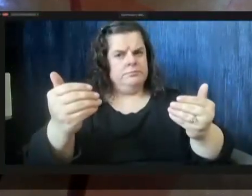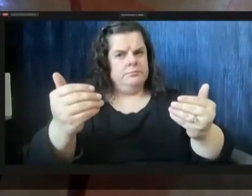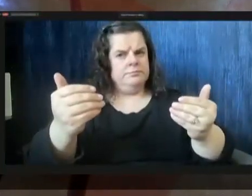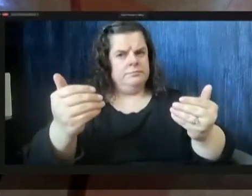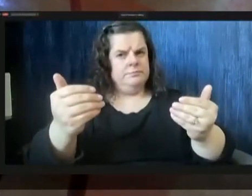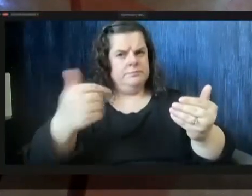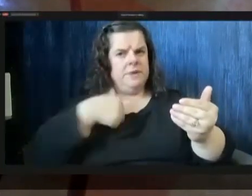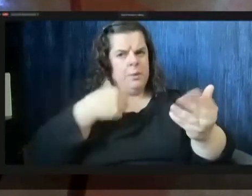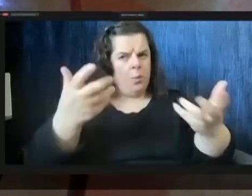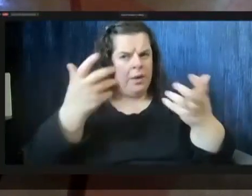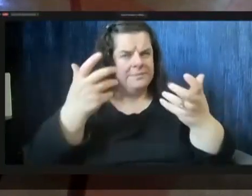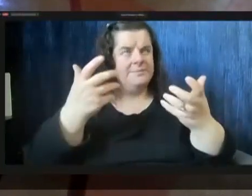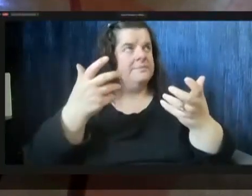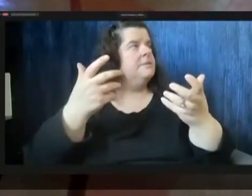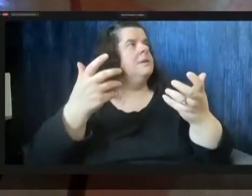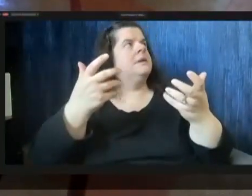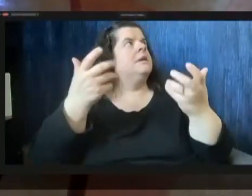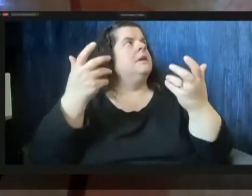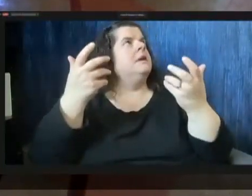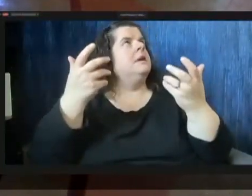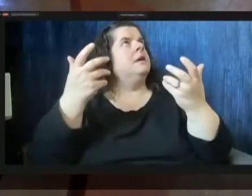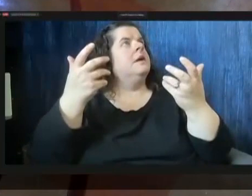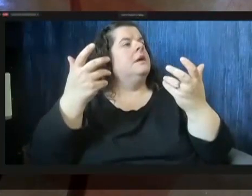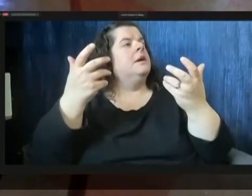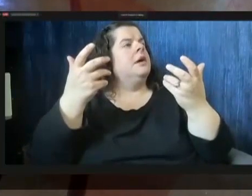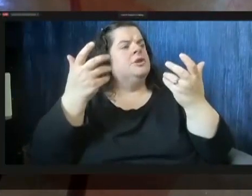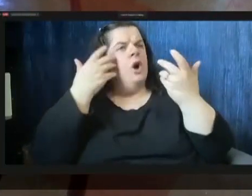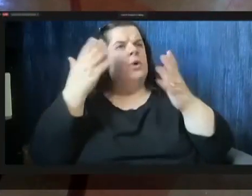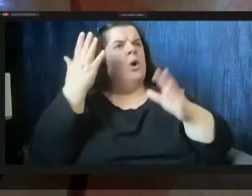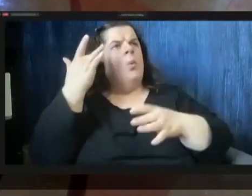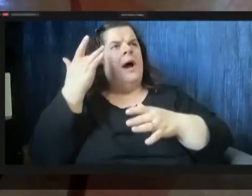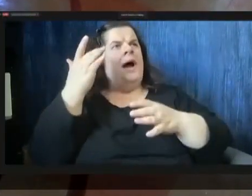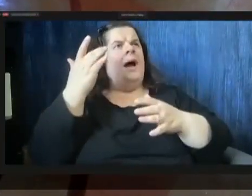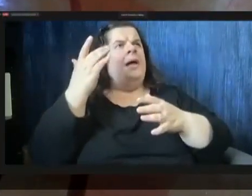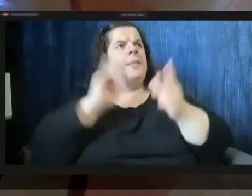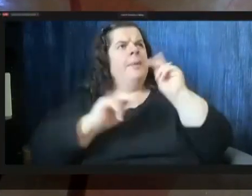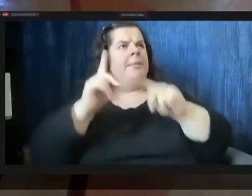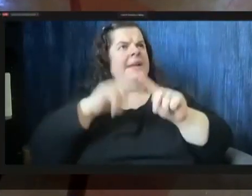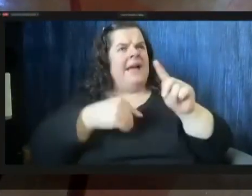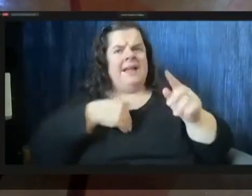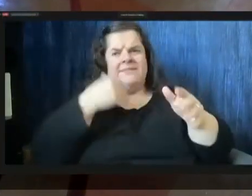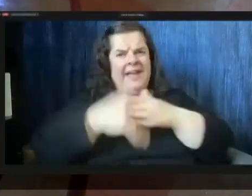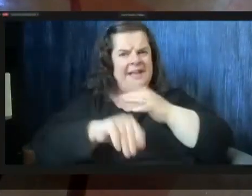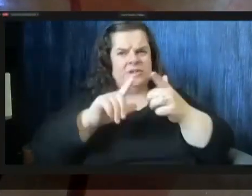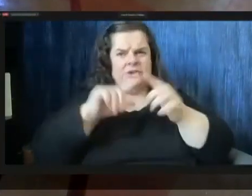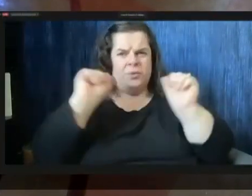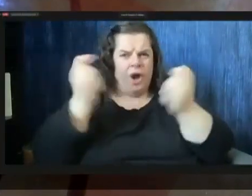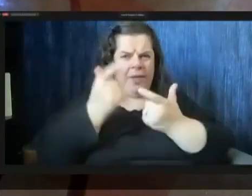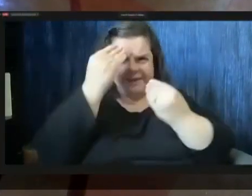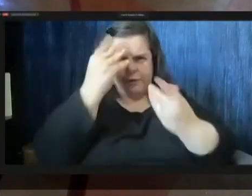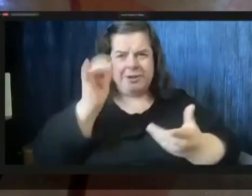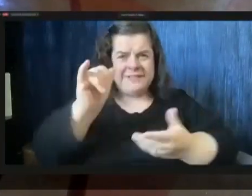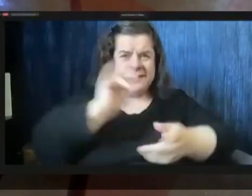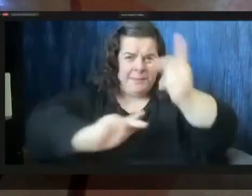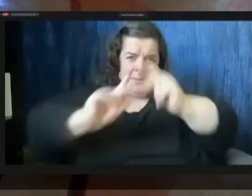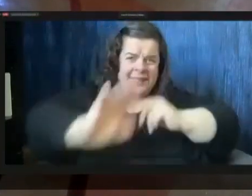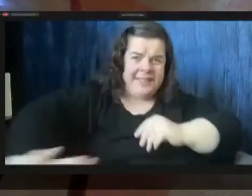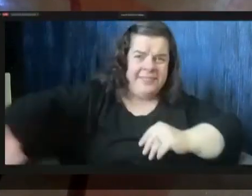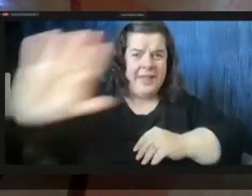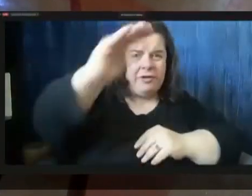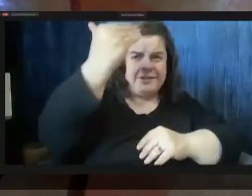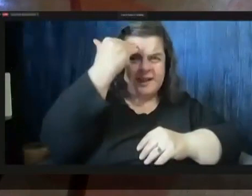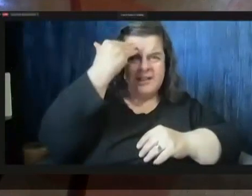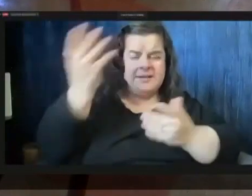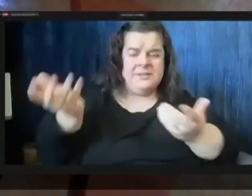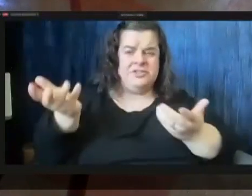I don't know why the public can't have access to all the information, period, is what I think. It's the public's information, and especially if we're doing some of this